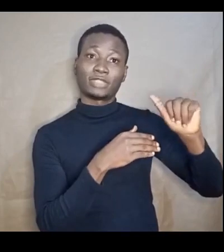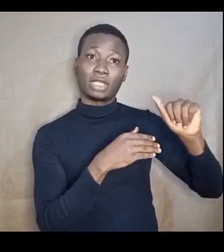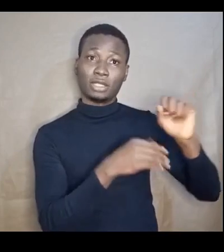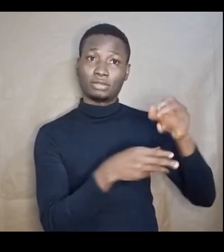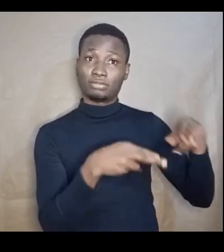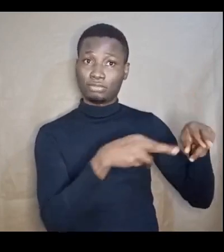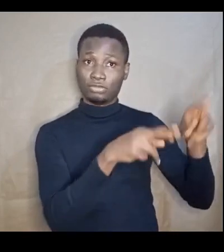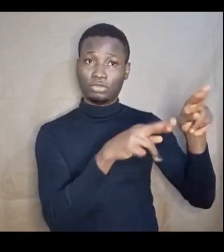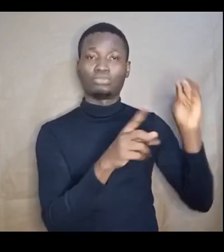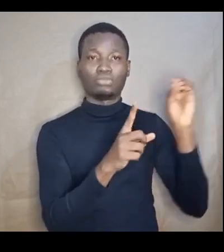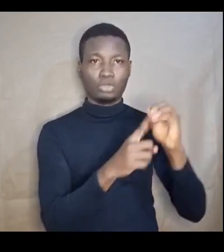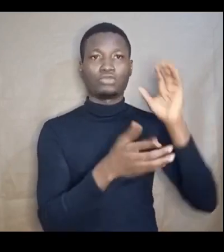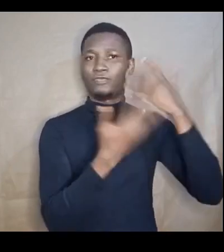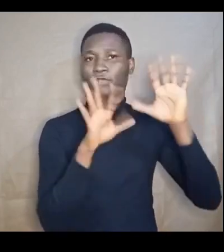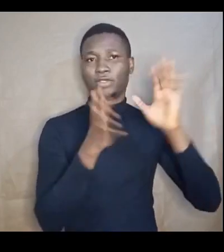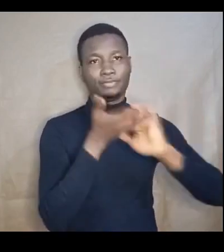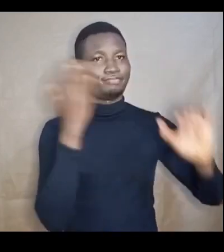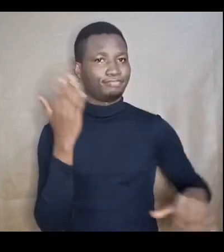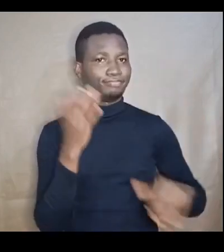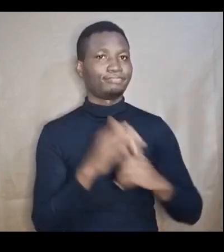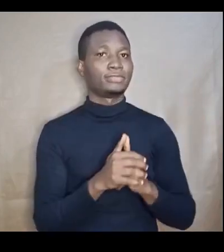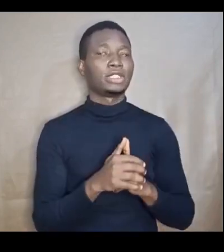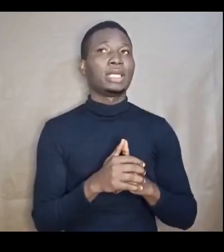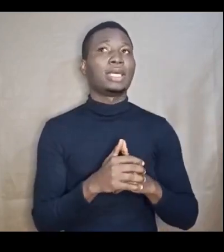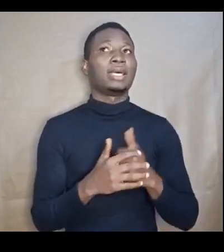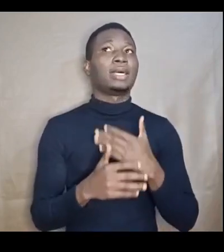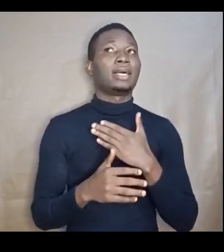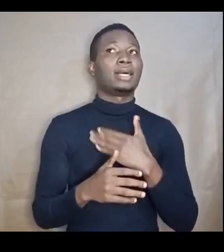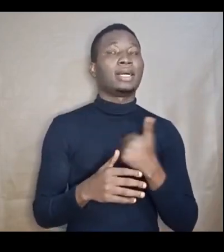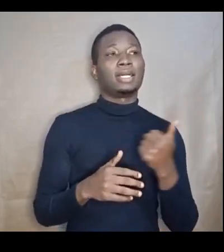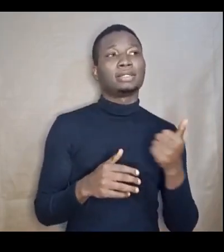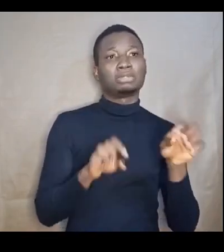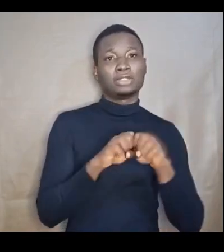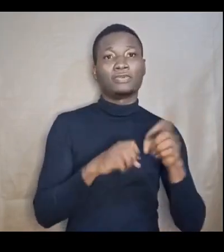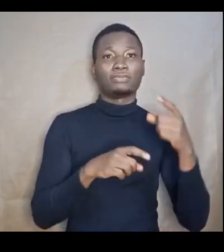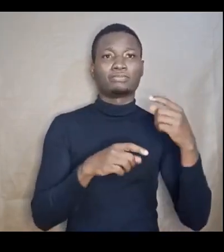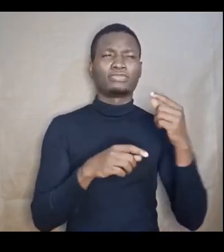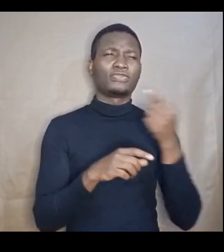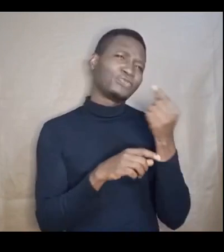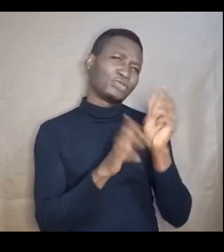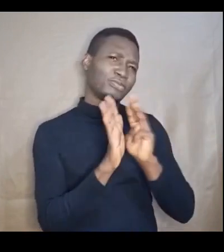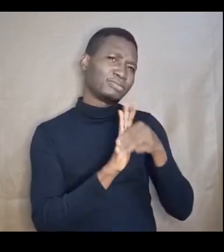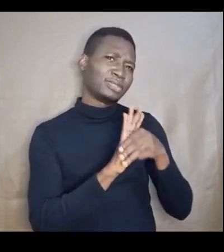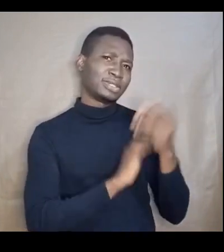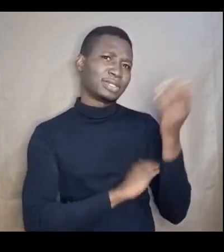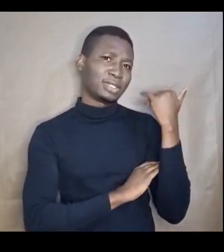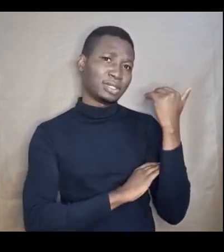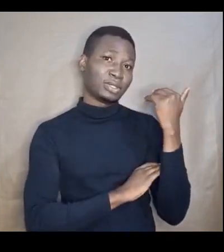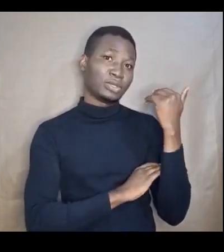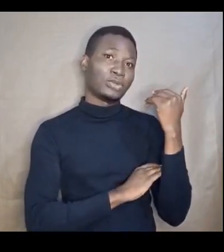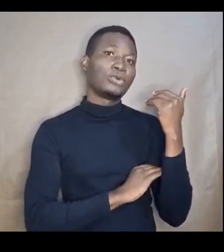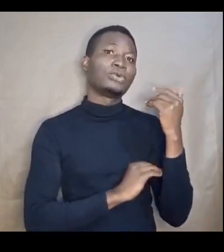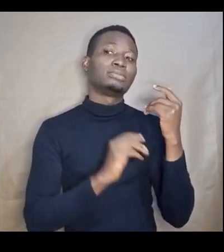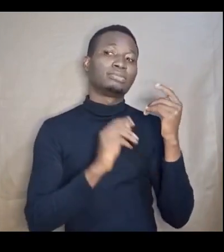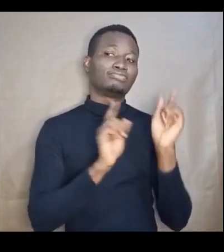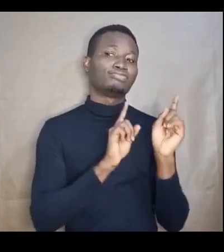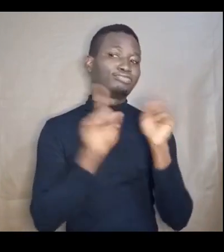dealt with. And just as we were talking a few minutes ago, they were actually going